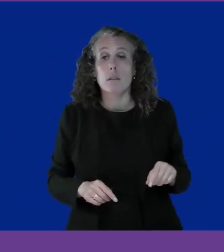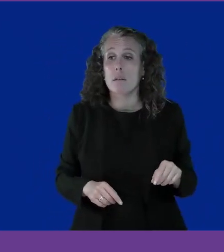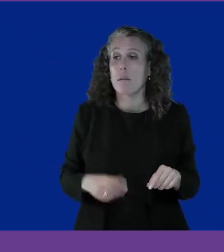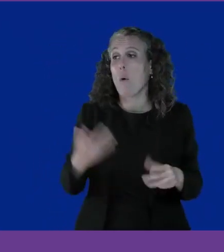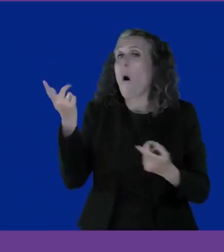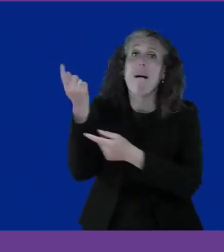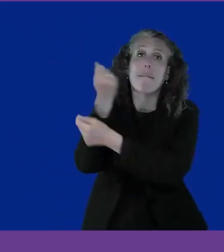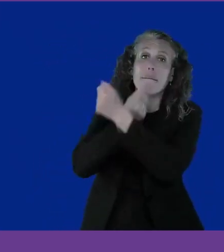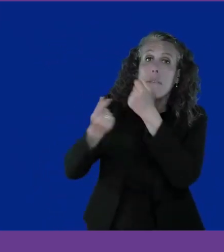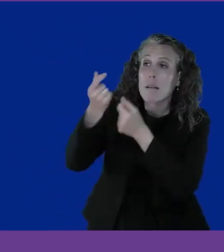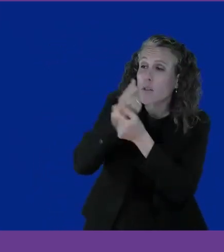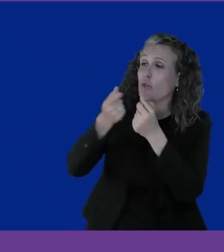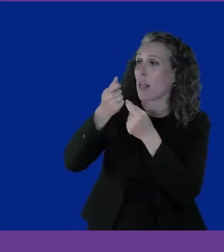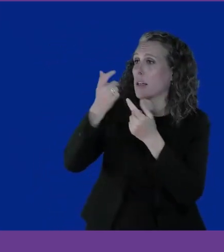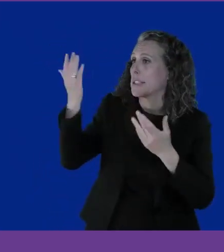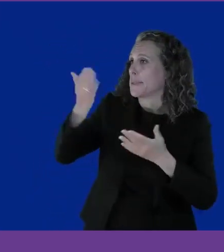financial